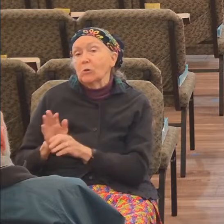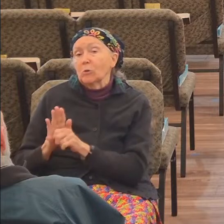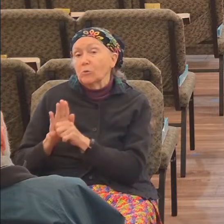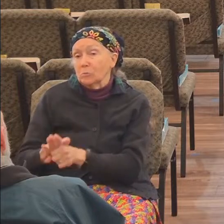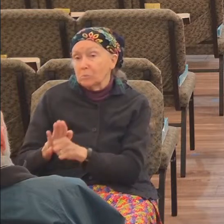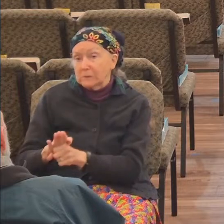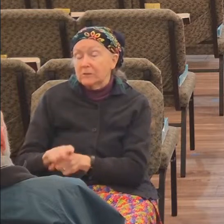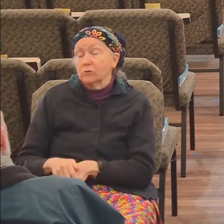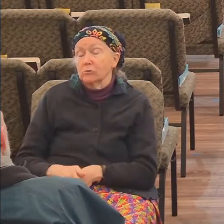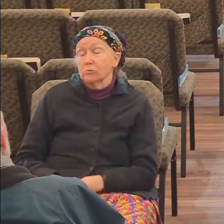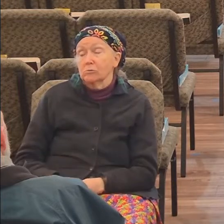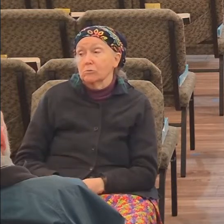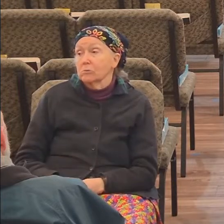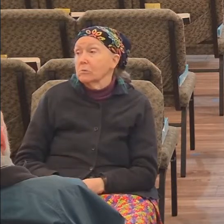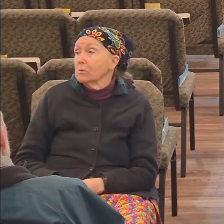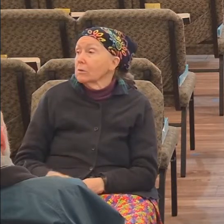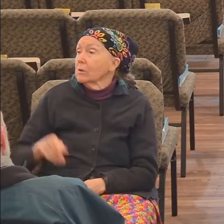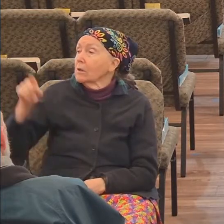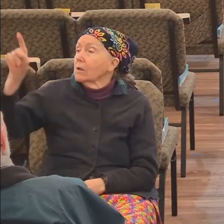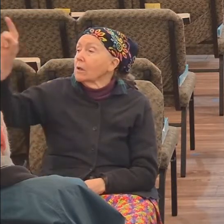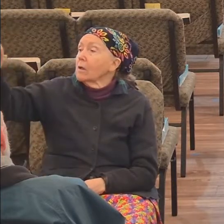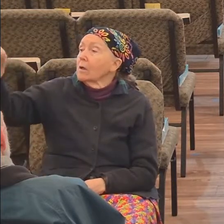Paul?